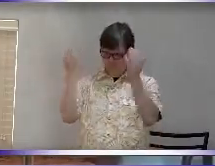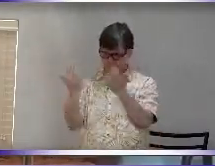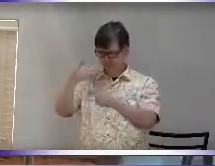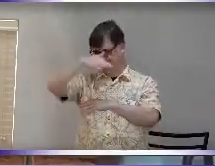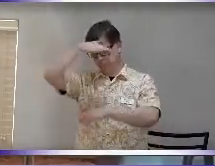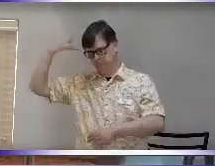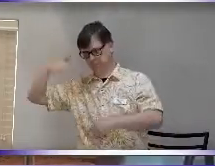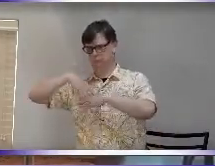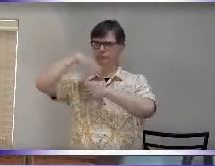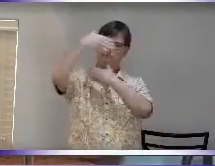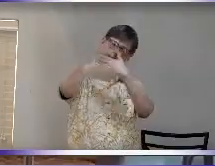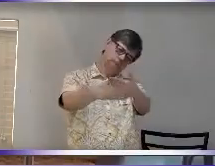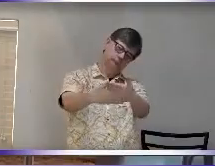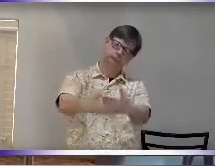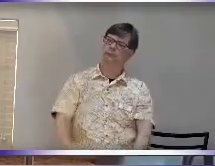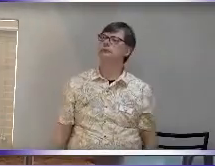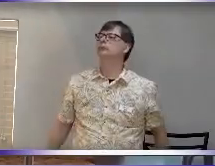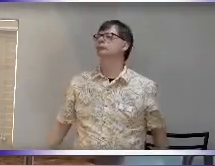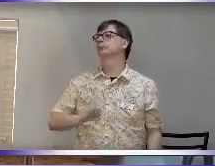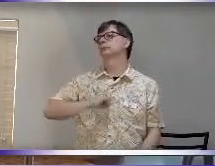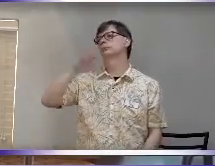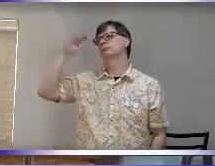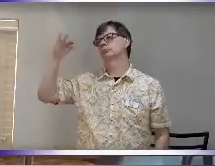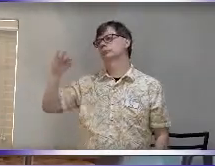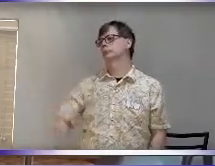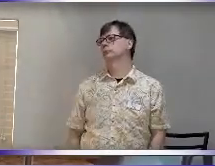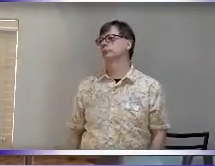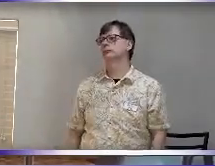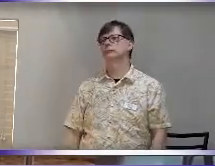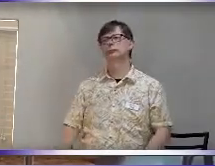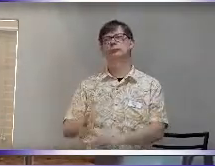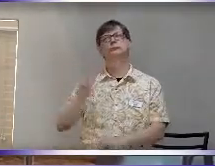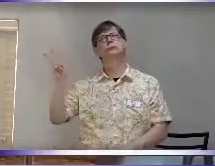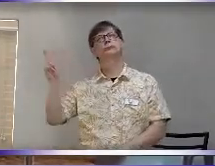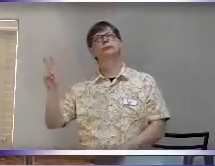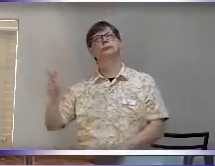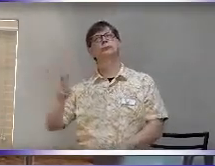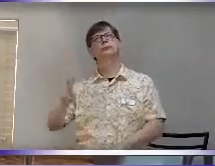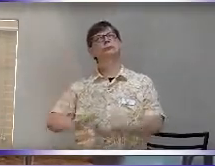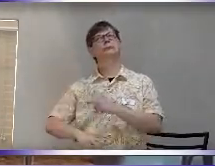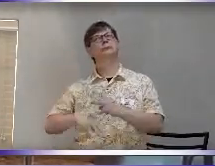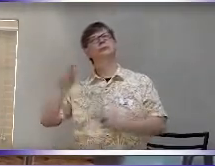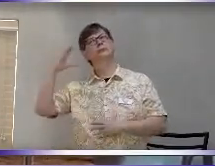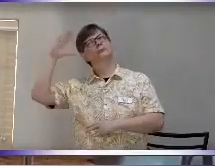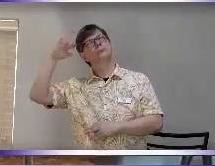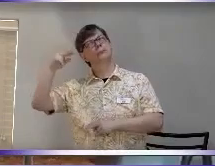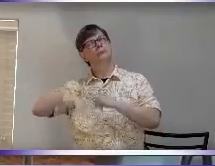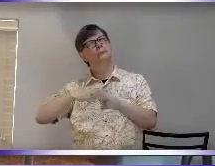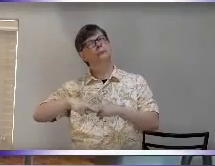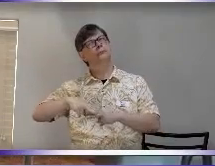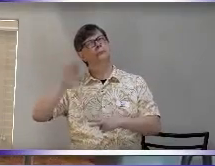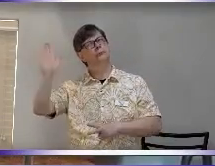looking out, I'm little and I'm thinking, well, there's other little people, but there's a lot of these big people. That's